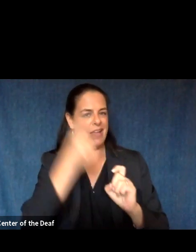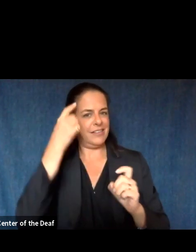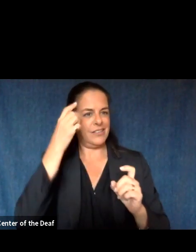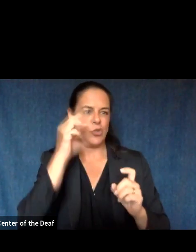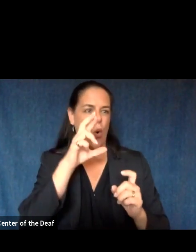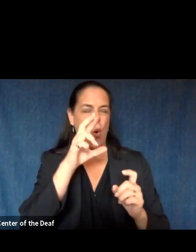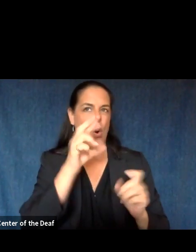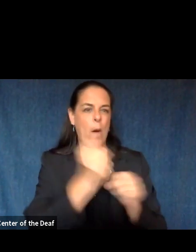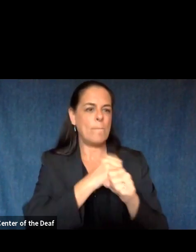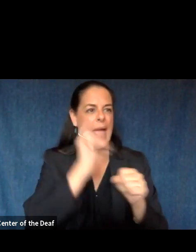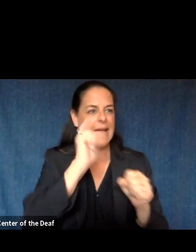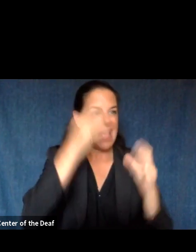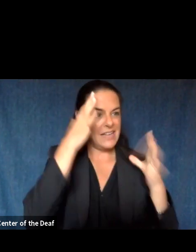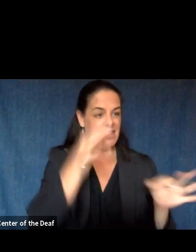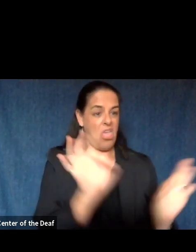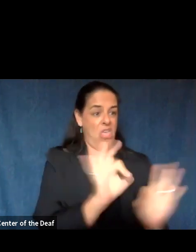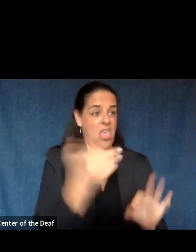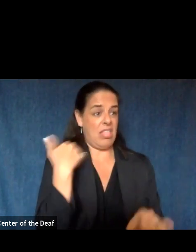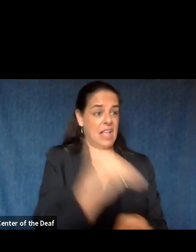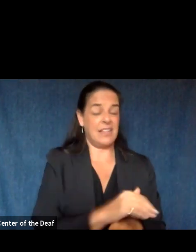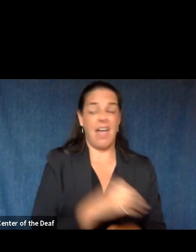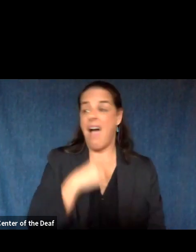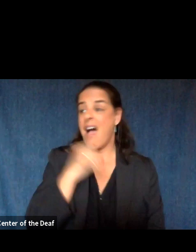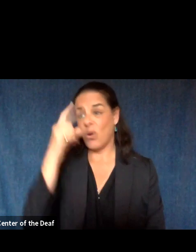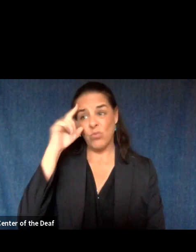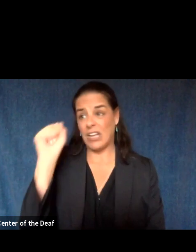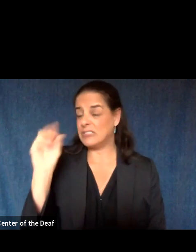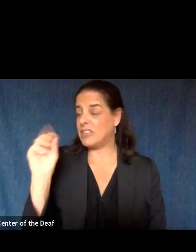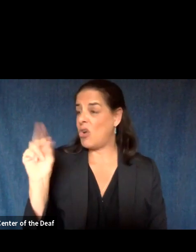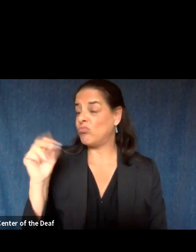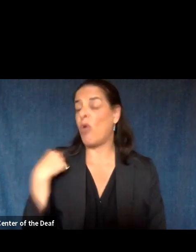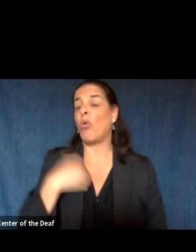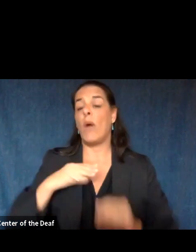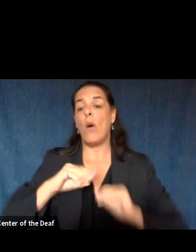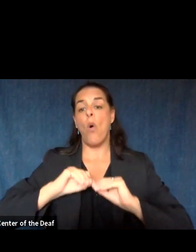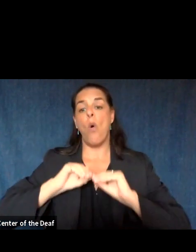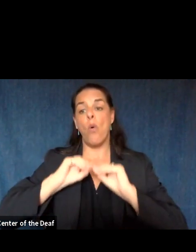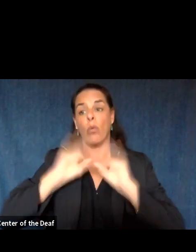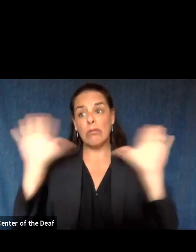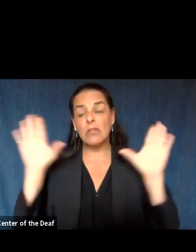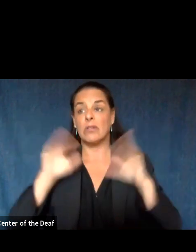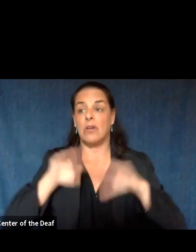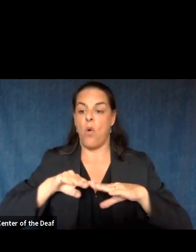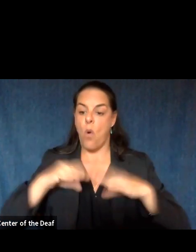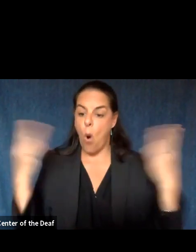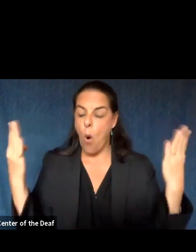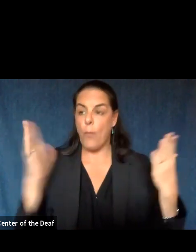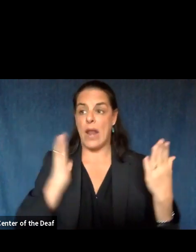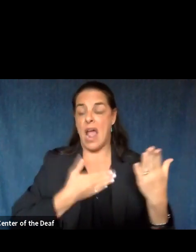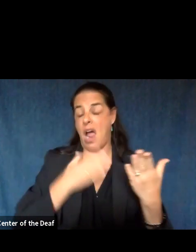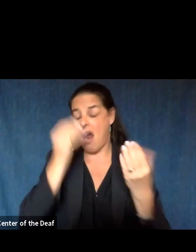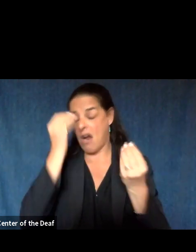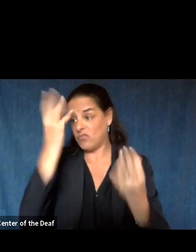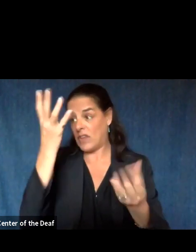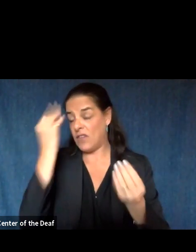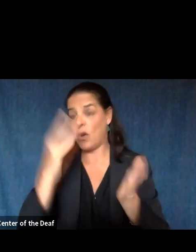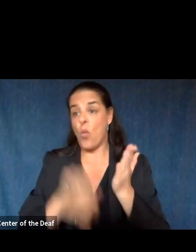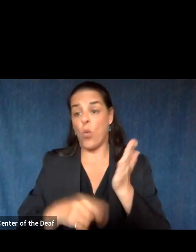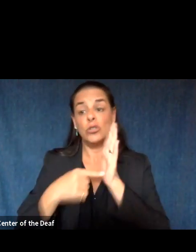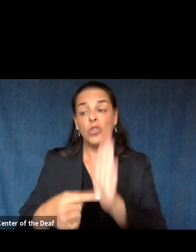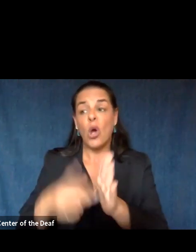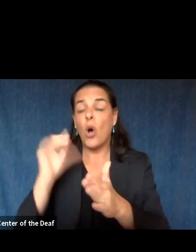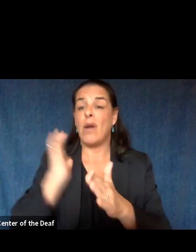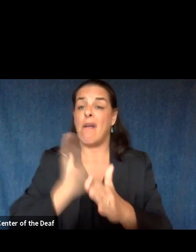the decision made here. We've been very open and transparent about what our data has shown and the limitations of our data. And so we've never said that we've